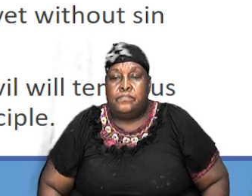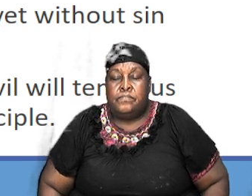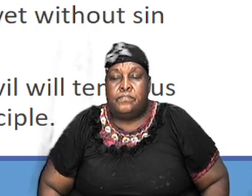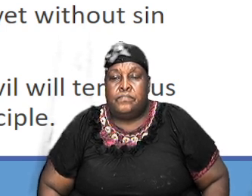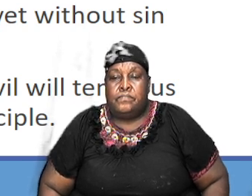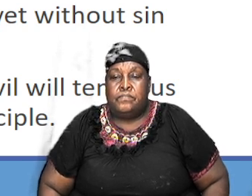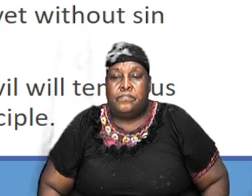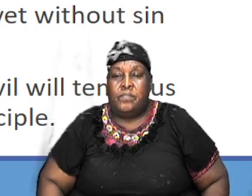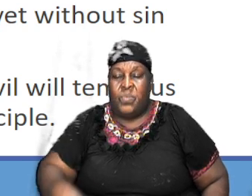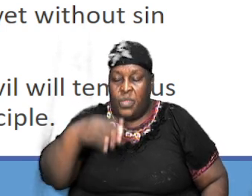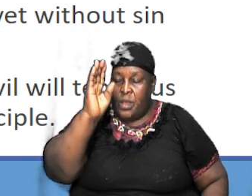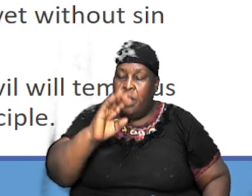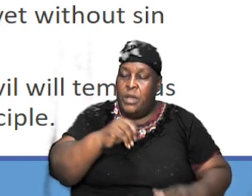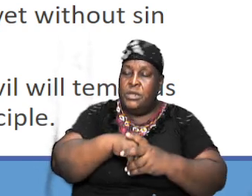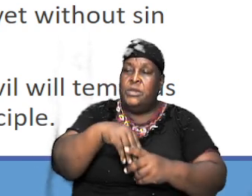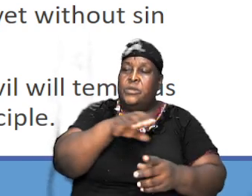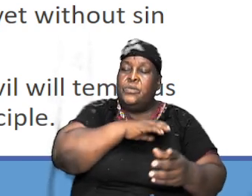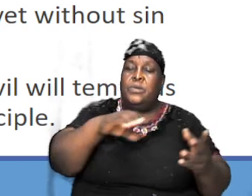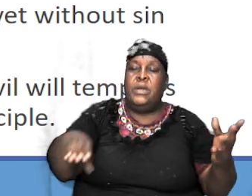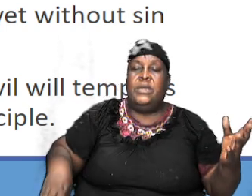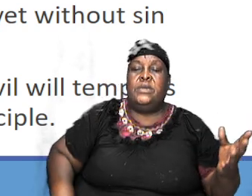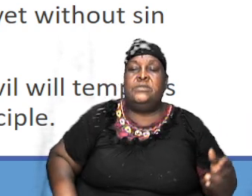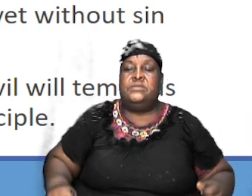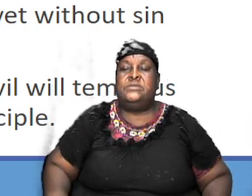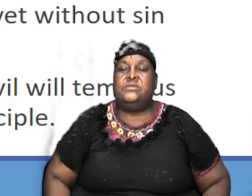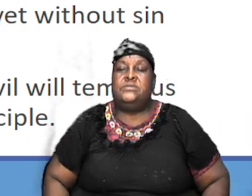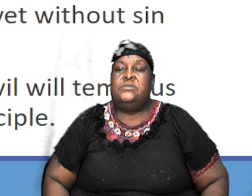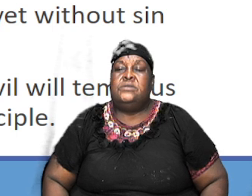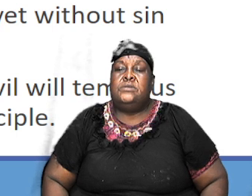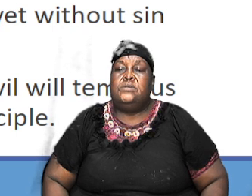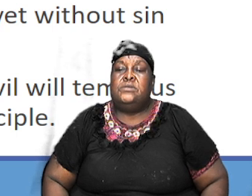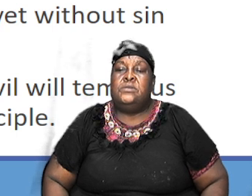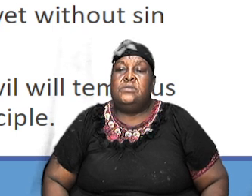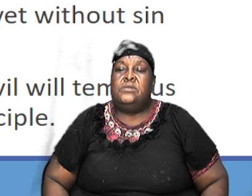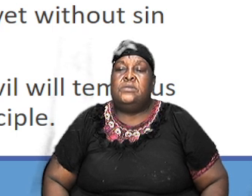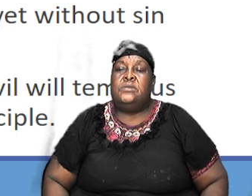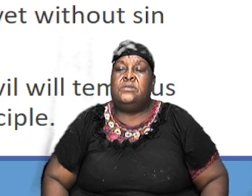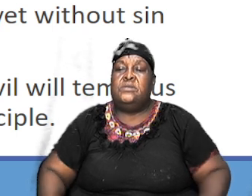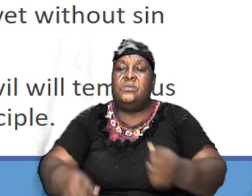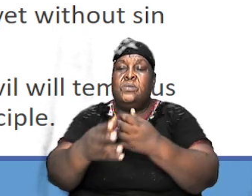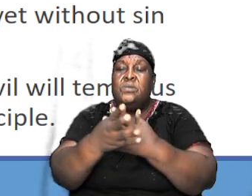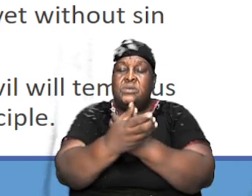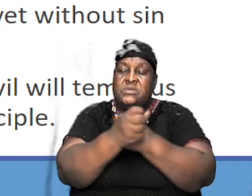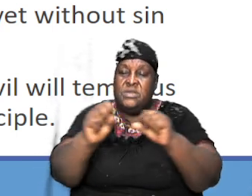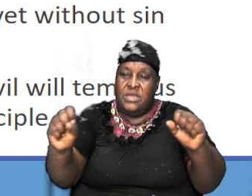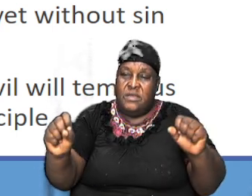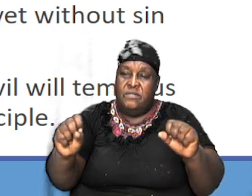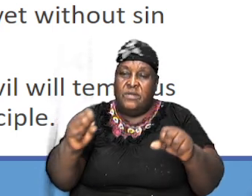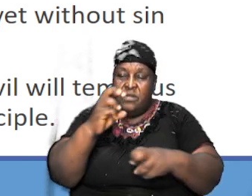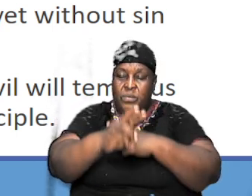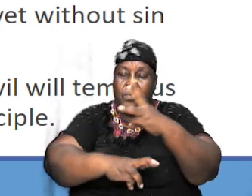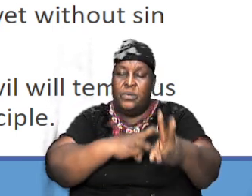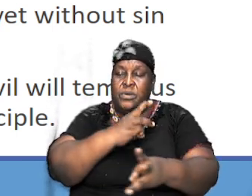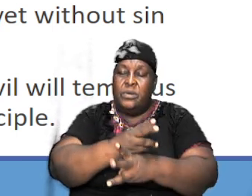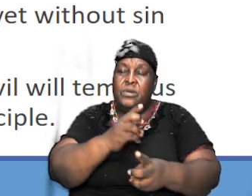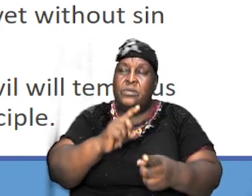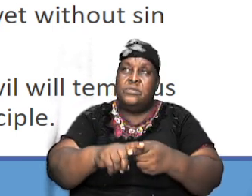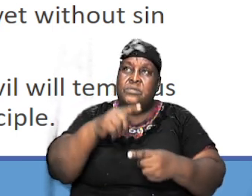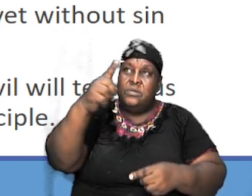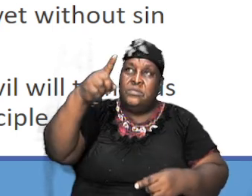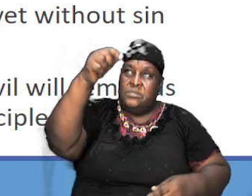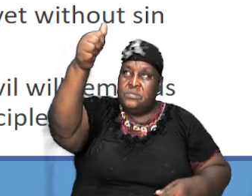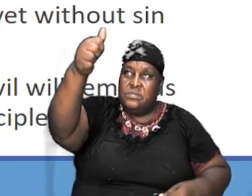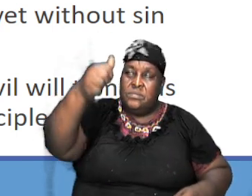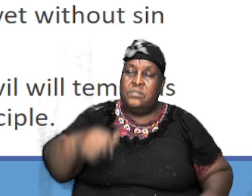All right, so God was in Christ, as we said. He is reconciling the world unto